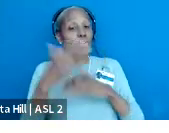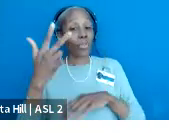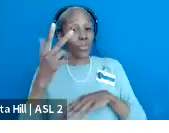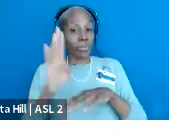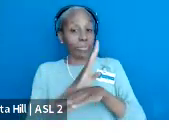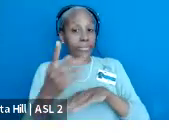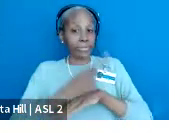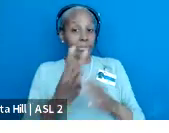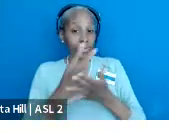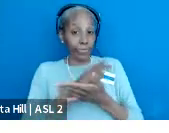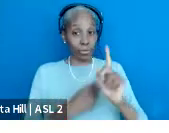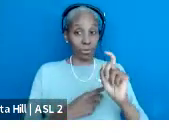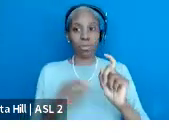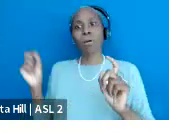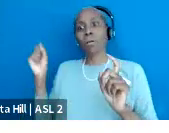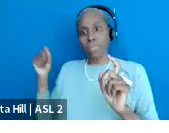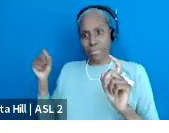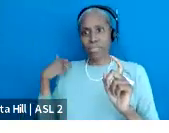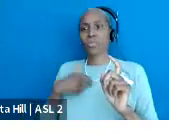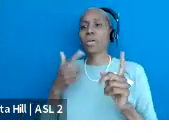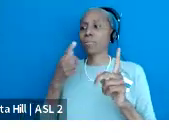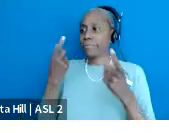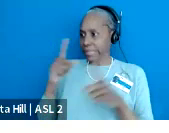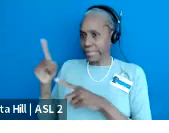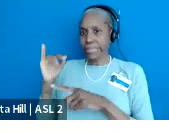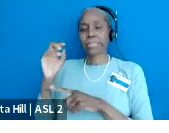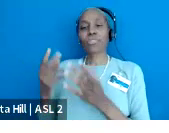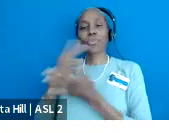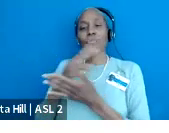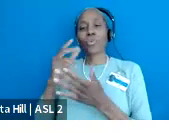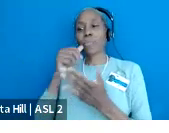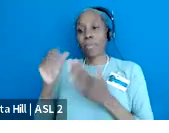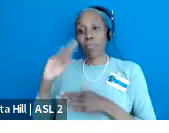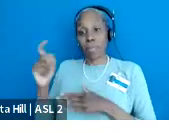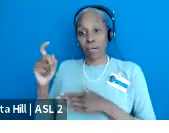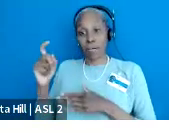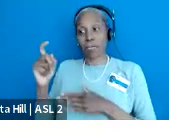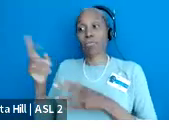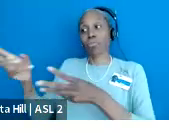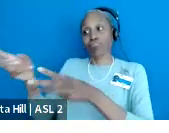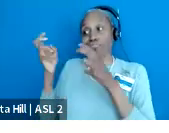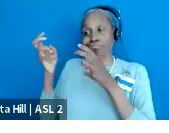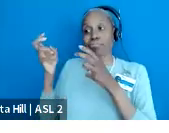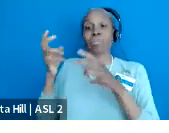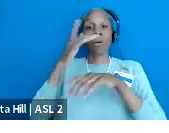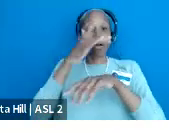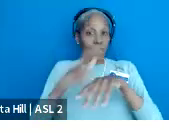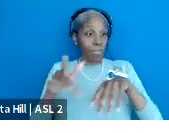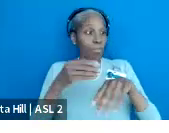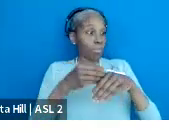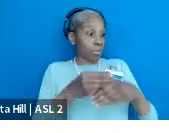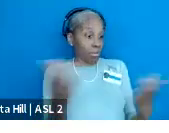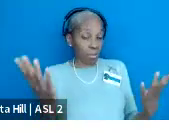review? Yes, we have an incident review mailbox. That is a resource that we can make sure is available. Providers